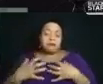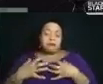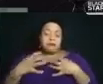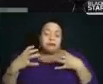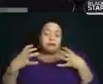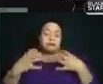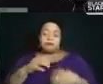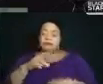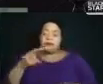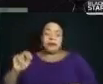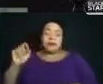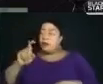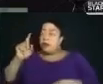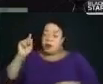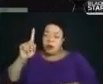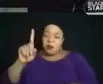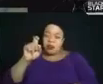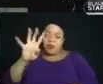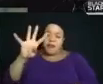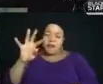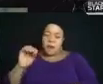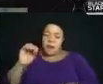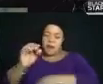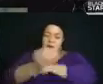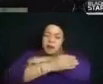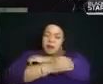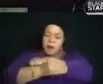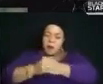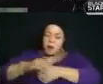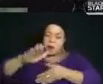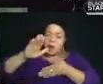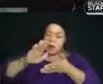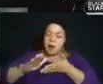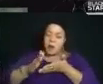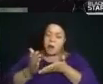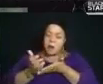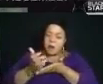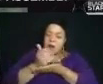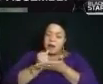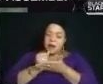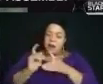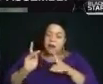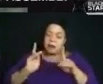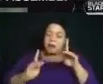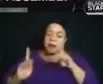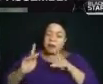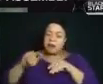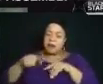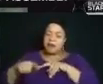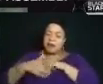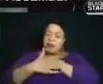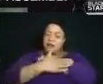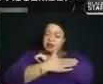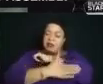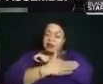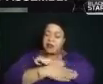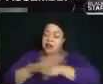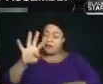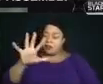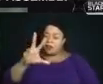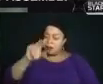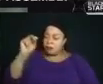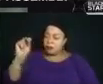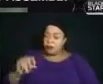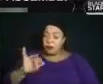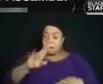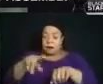in this country. That's 43% of the nation, 52% of our children,